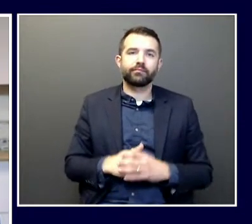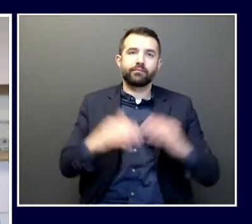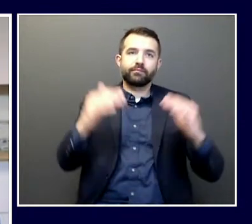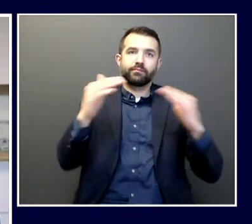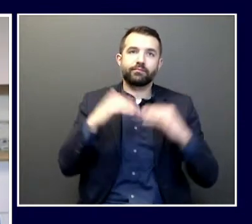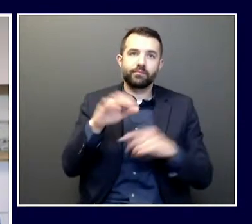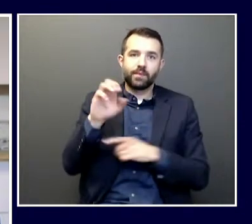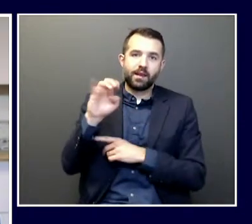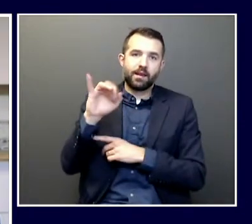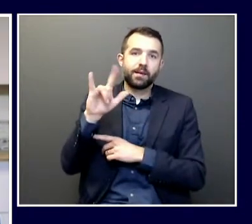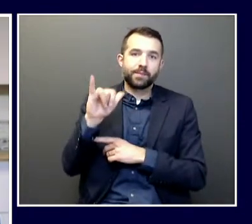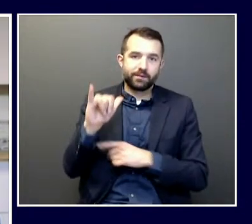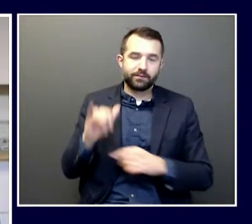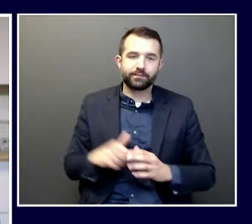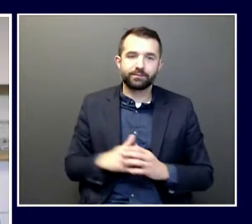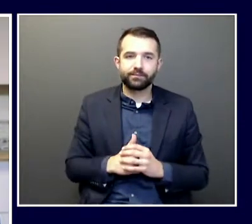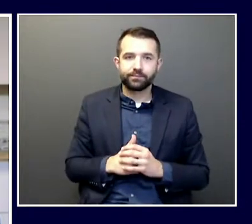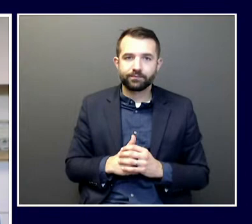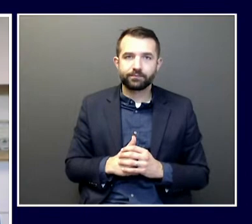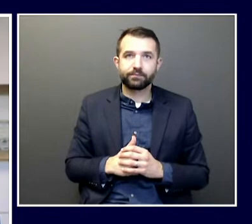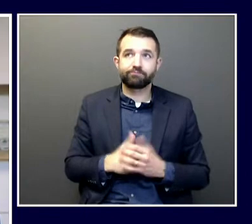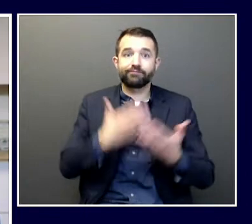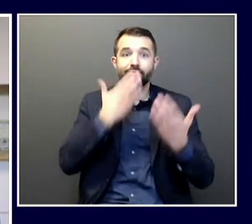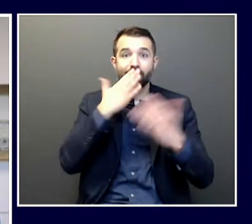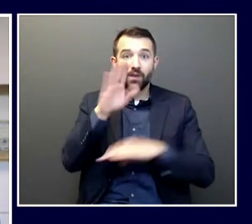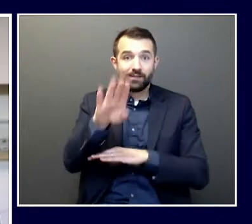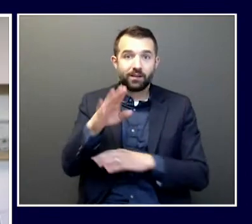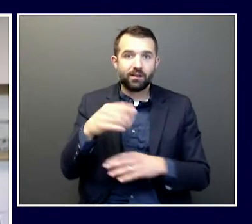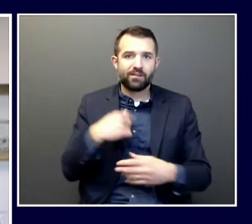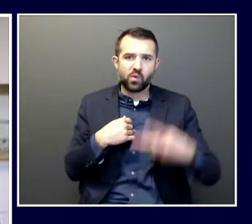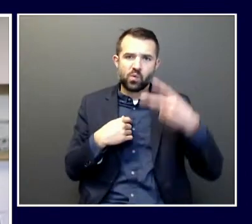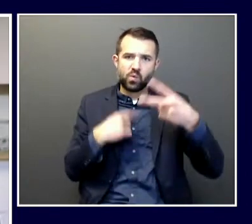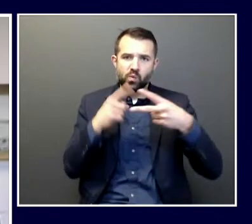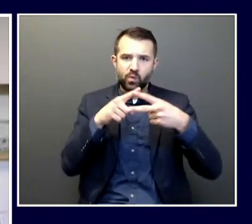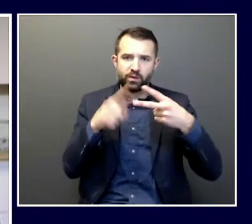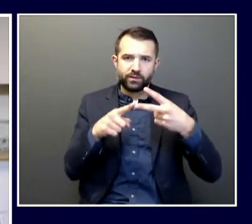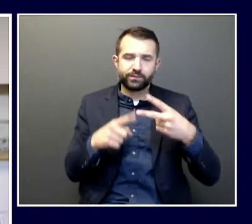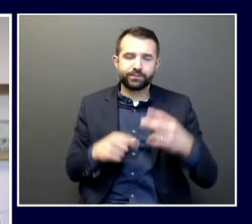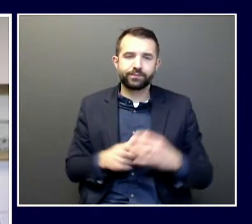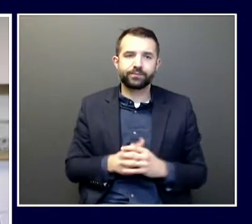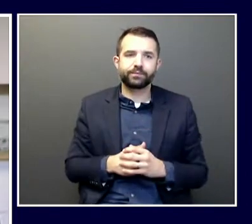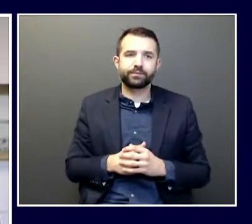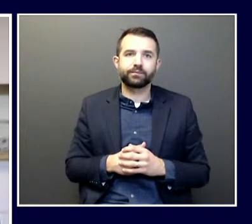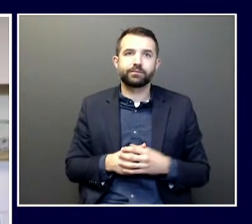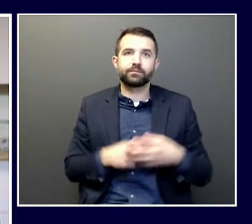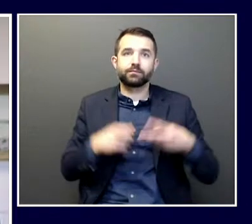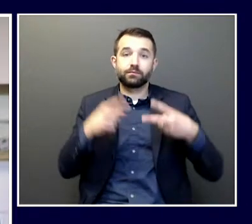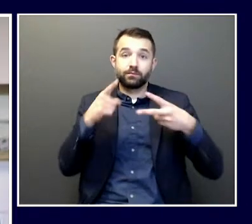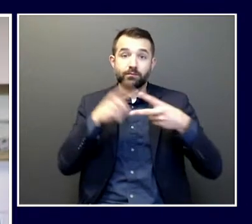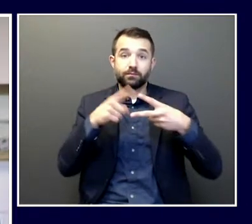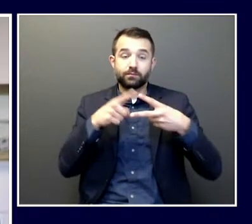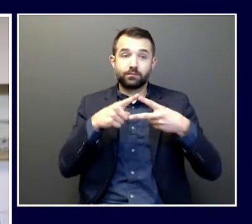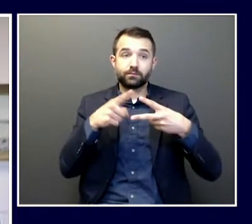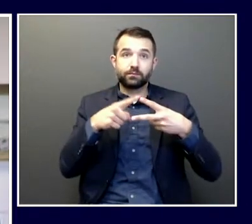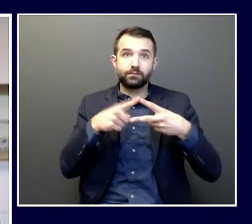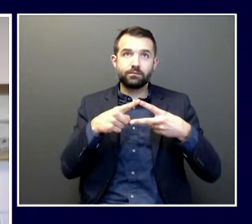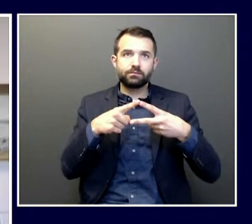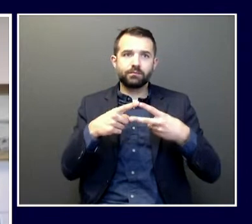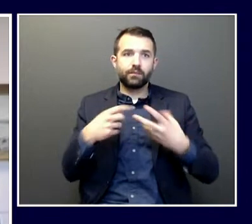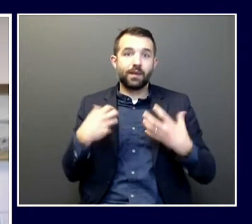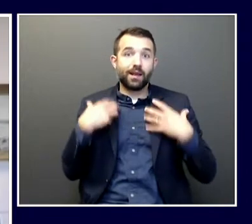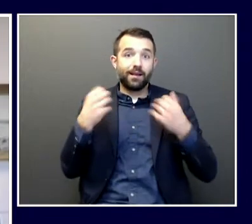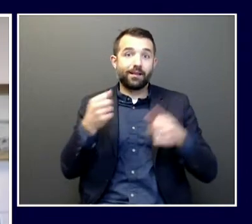Hi, good afternoon. So I have two questions. One about the latest healthcare worker vaccination